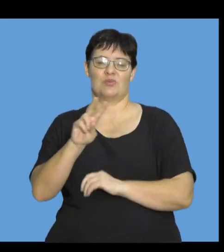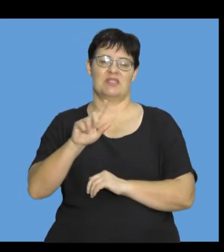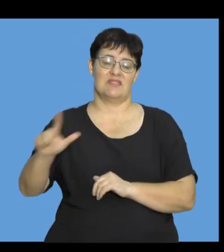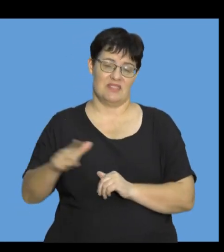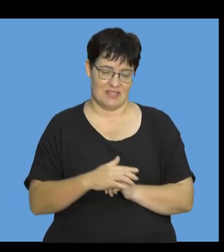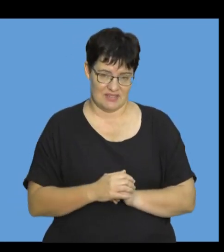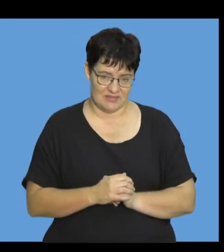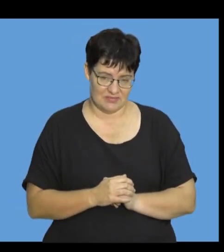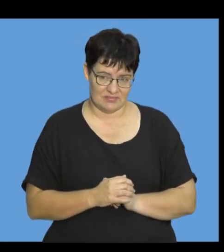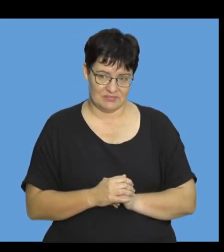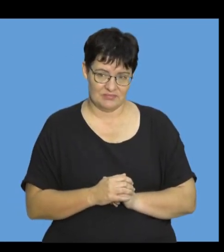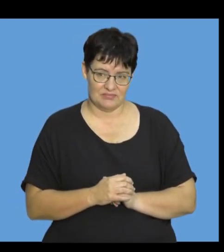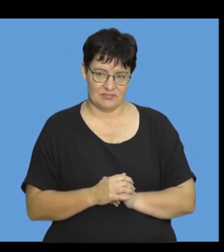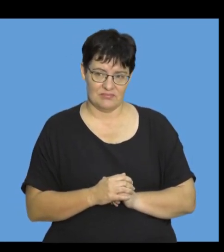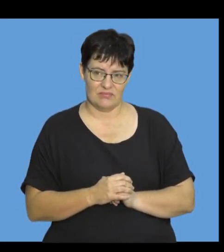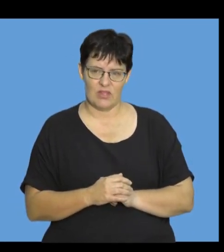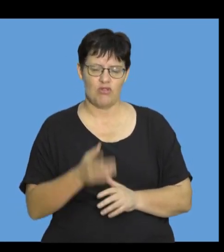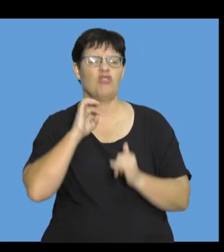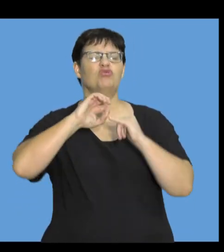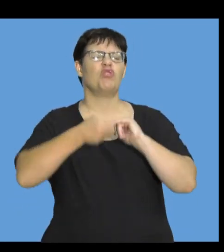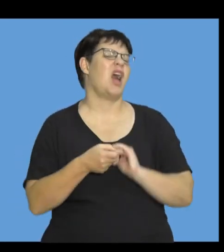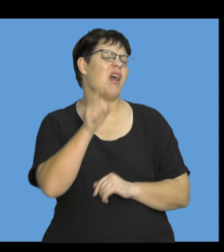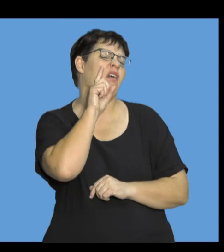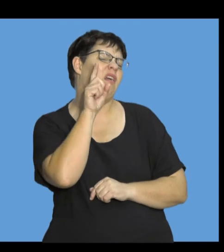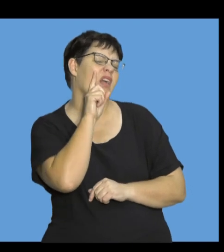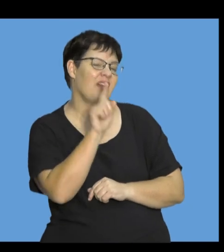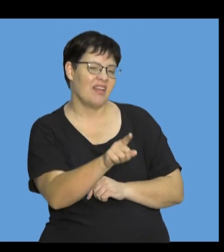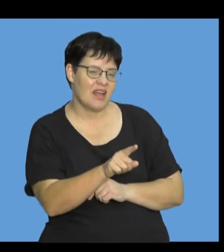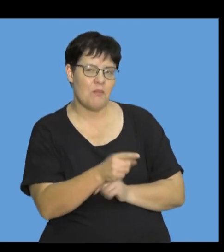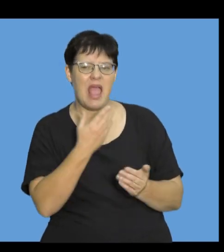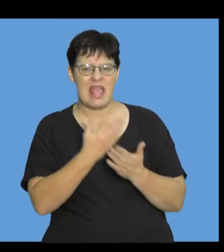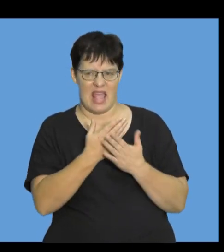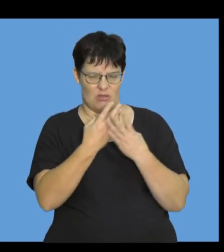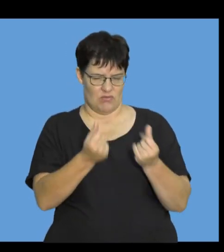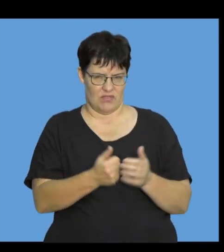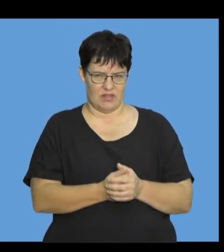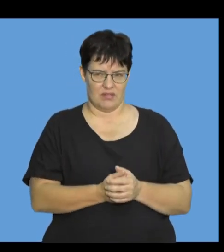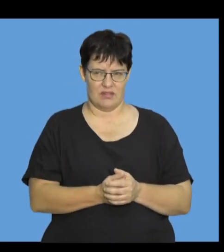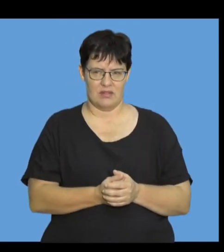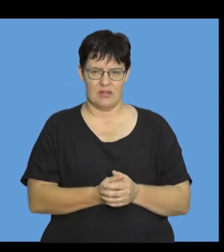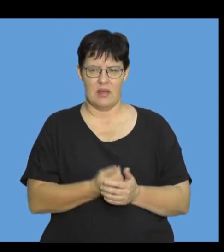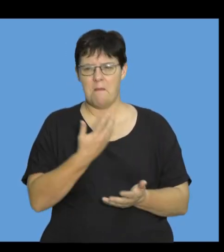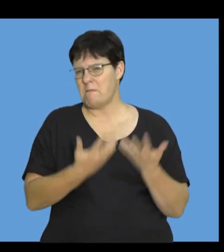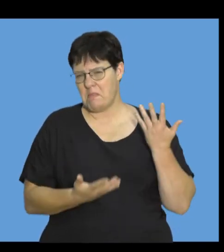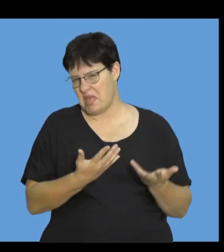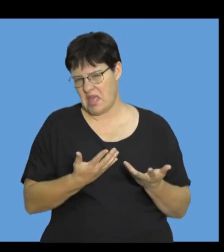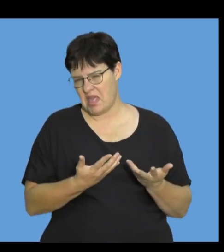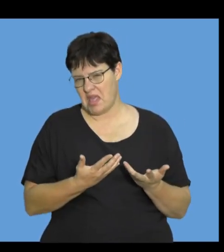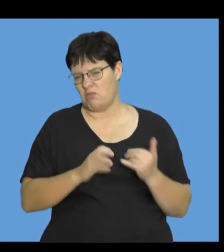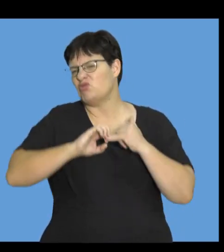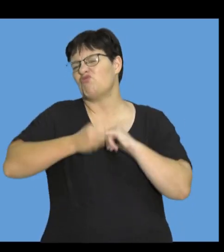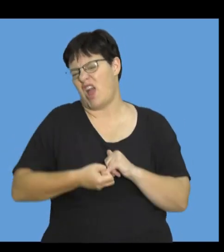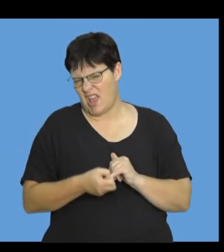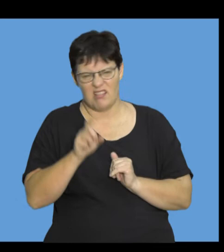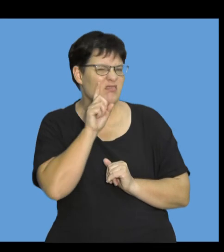of this negative that I have here. But let's just try and see if we will be able to solve this. Maybe if